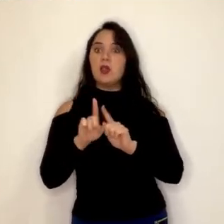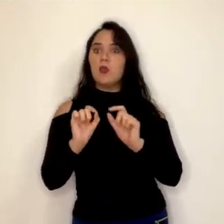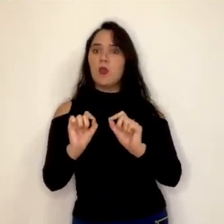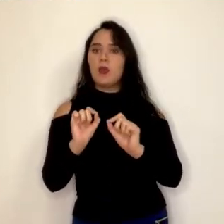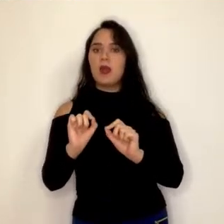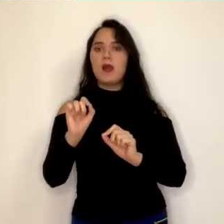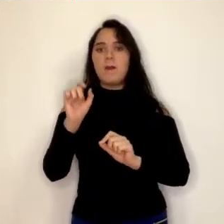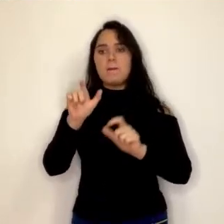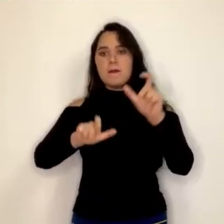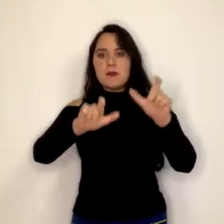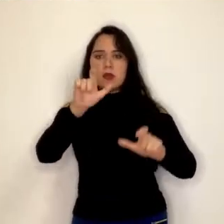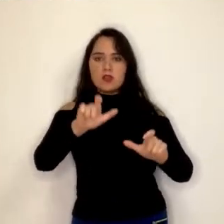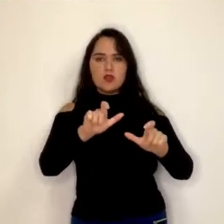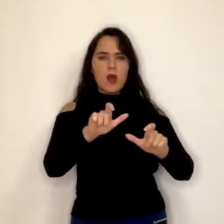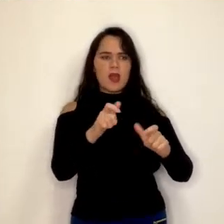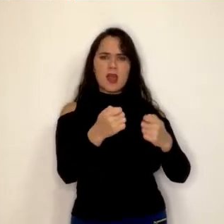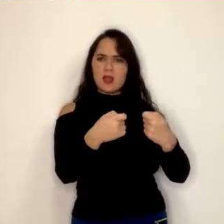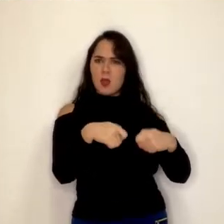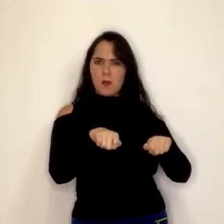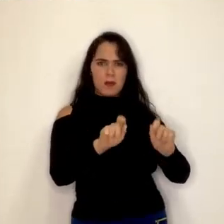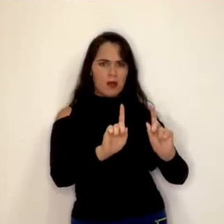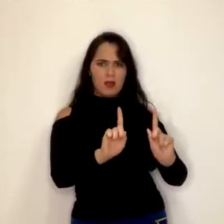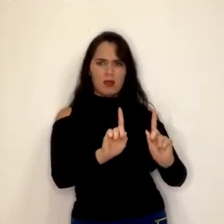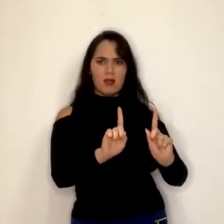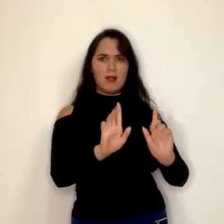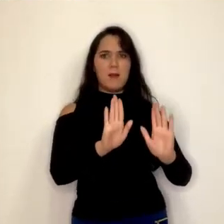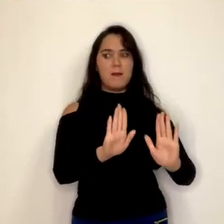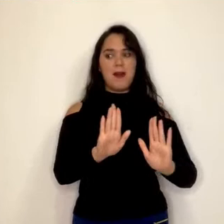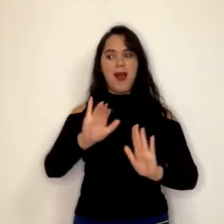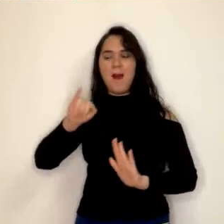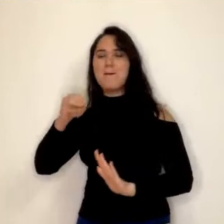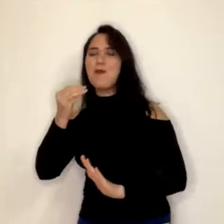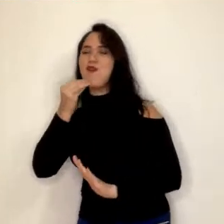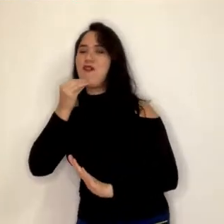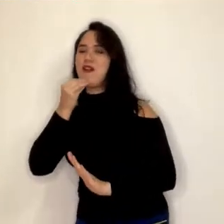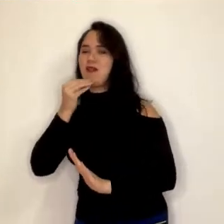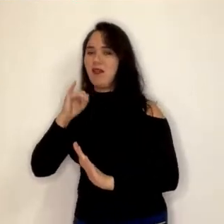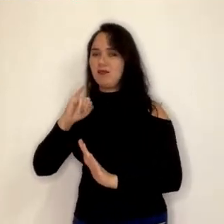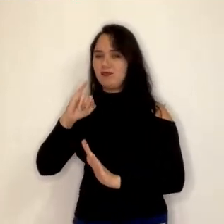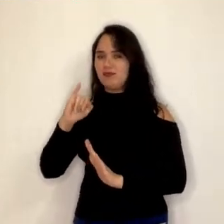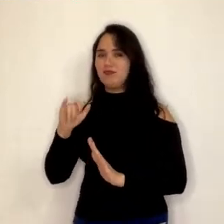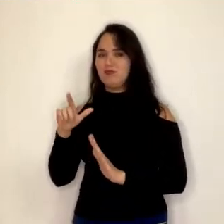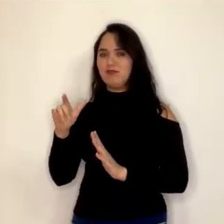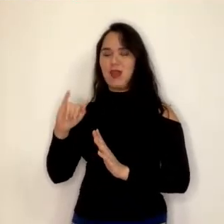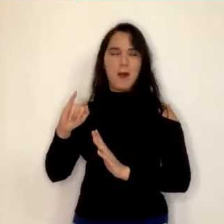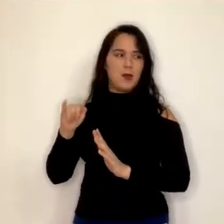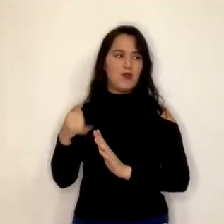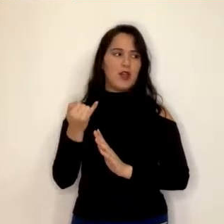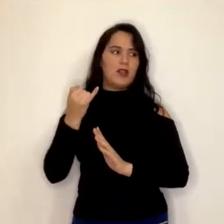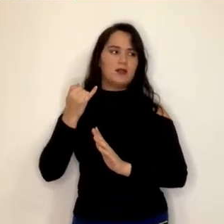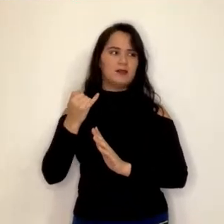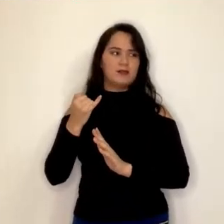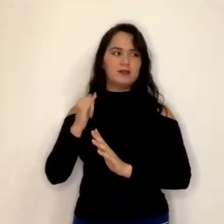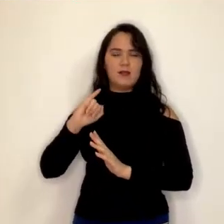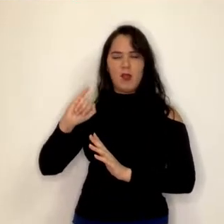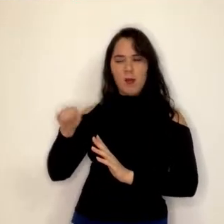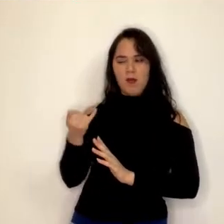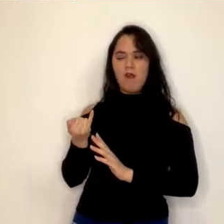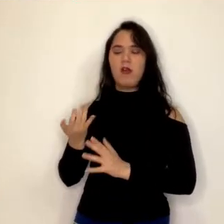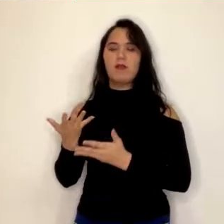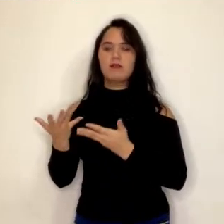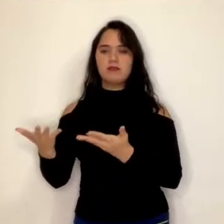these benefits, but benefit from them, not to mention those moments in which it's not even utilized.